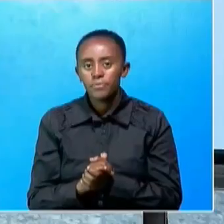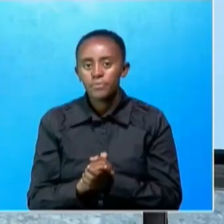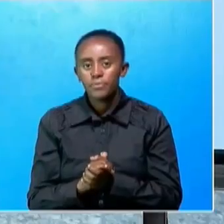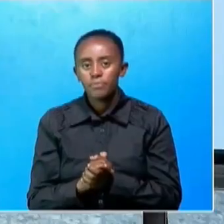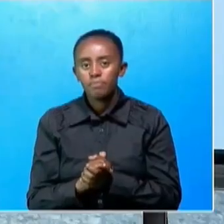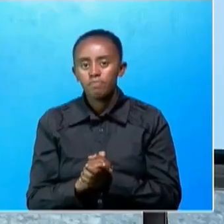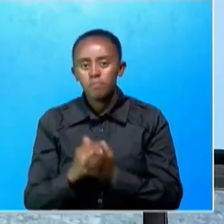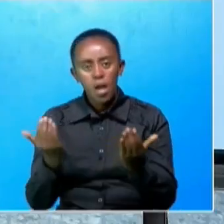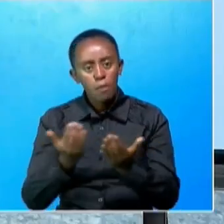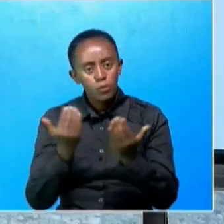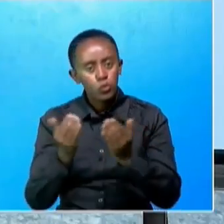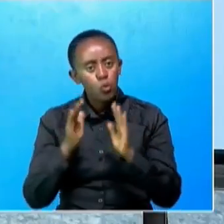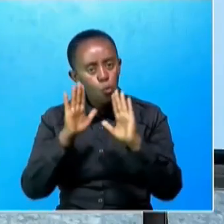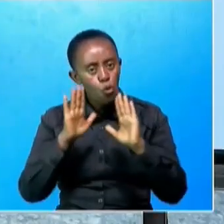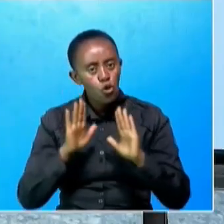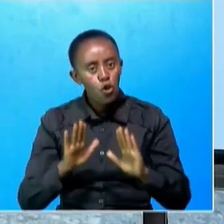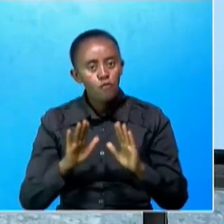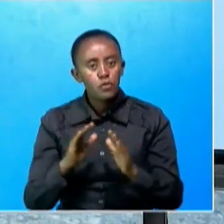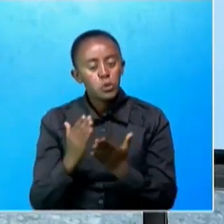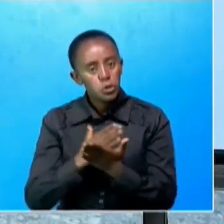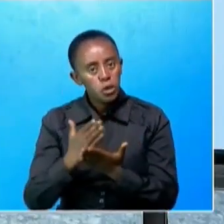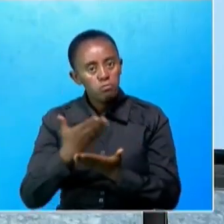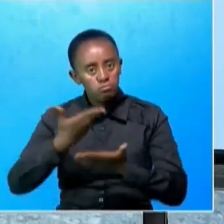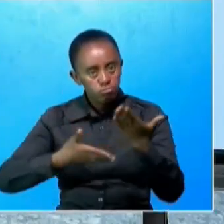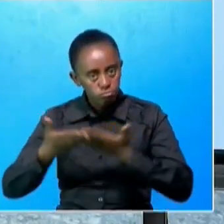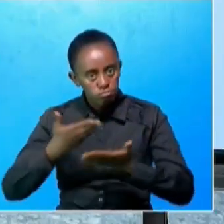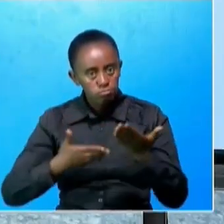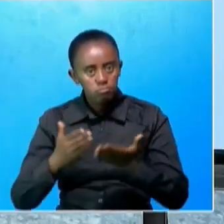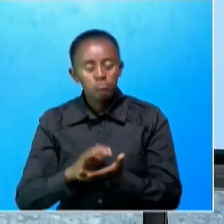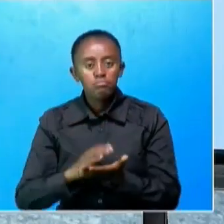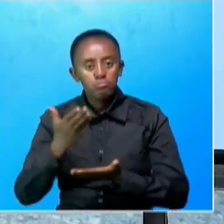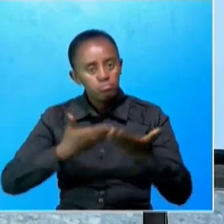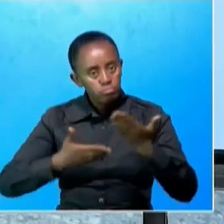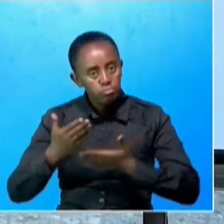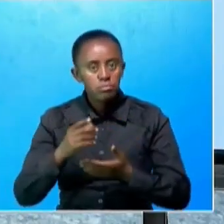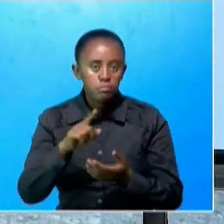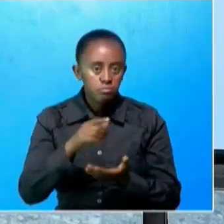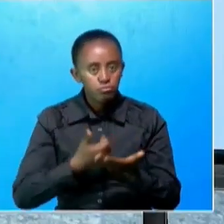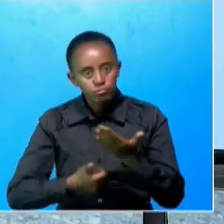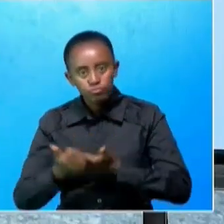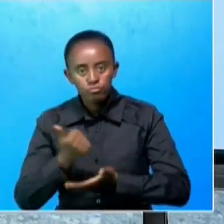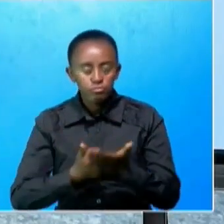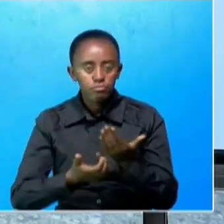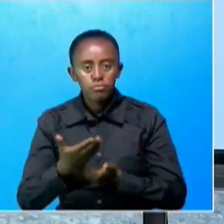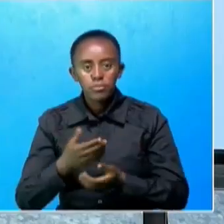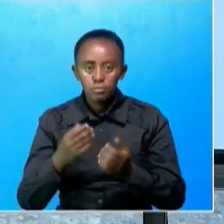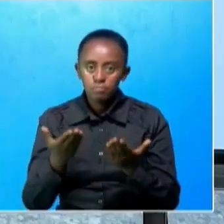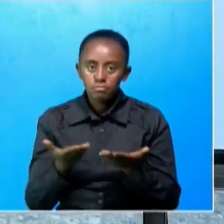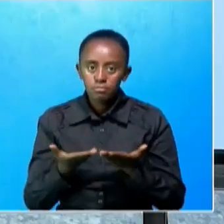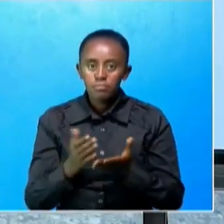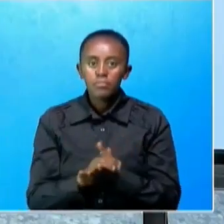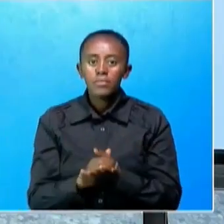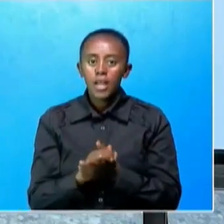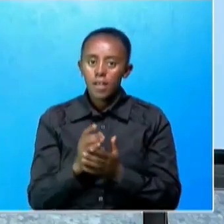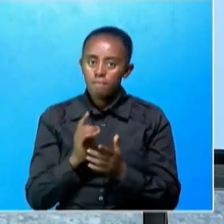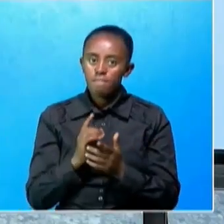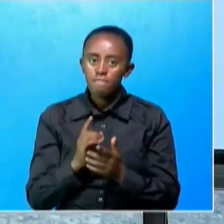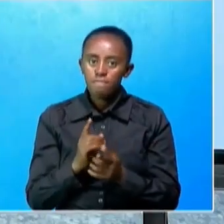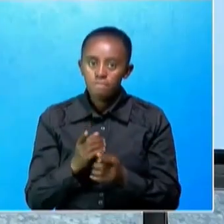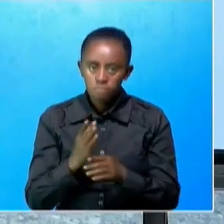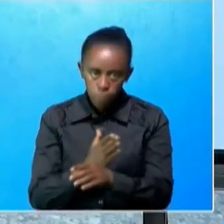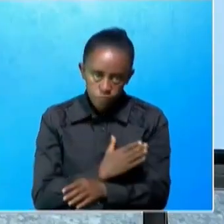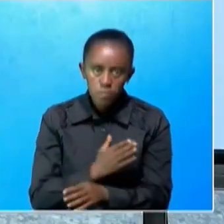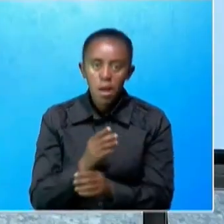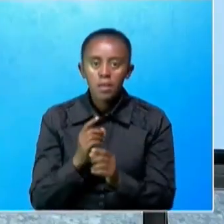I appreciate you. That's a wonderful one. Share it to it. Share it to each other. Come on, and take feedback.